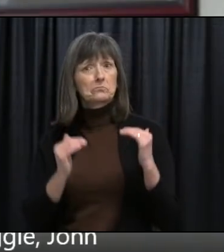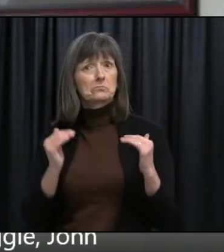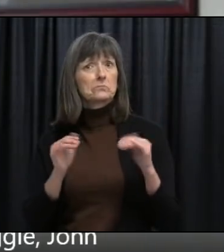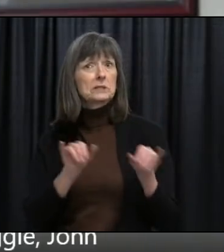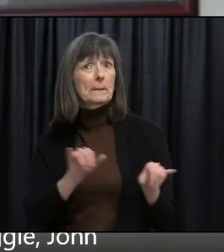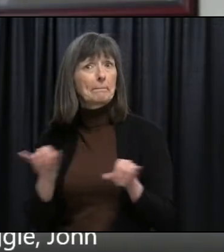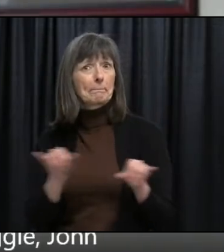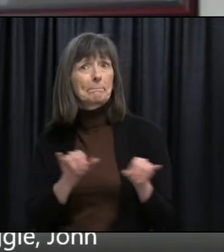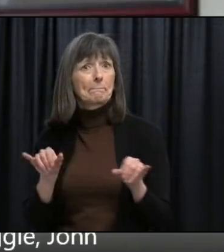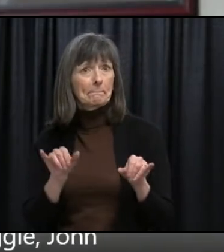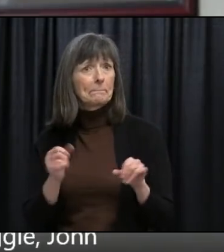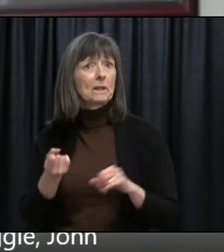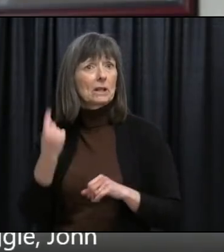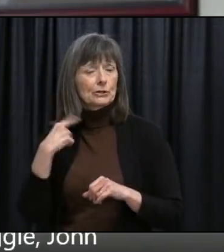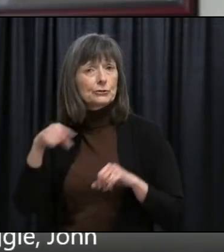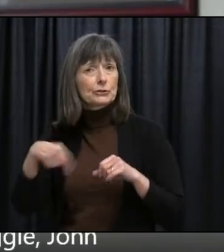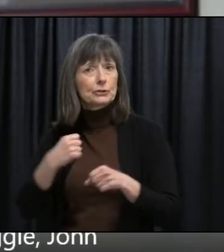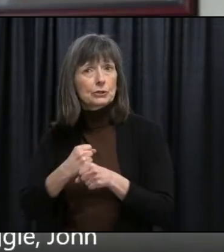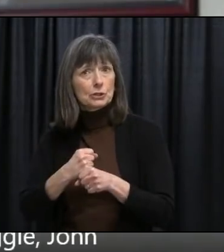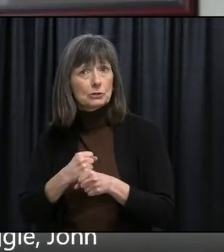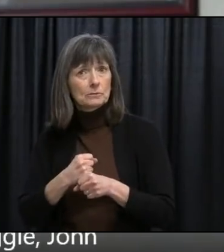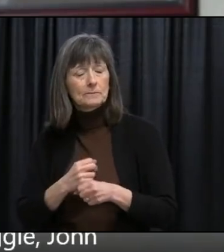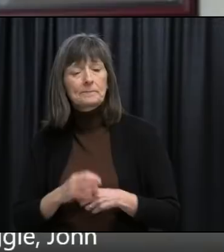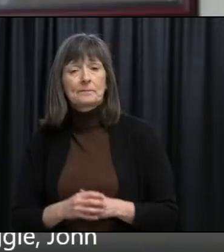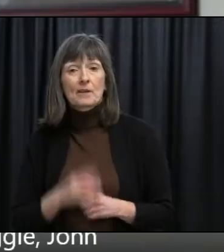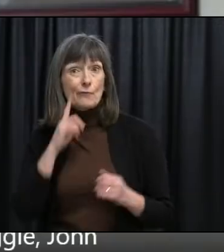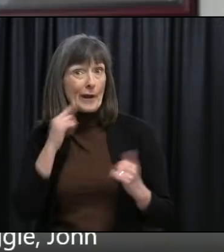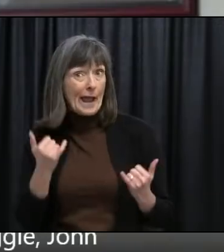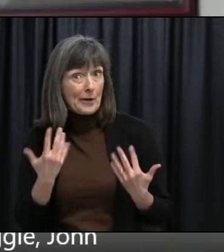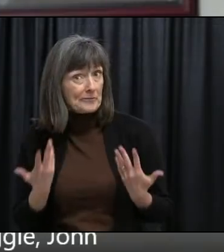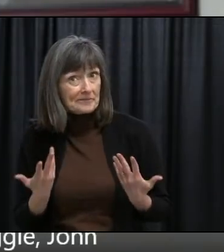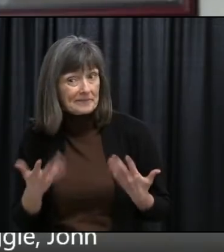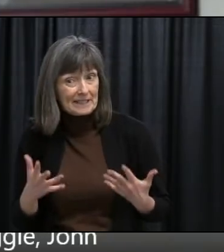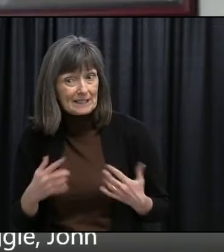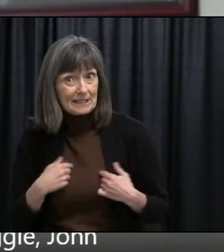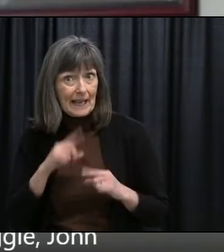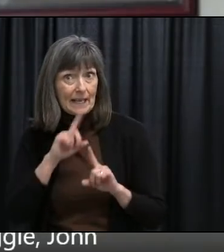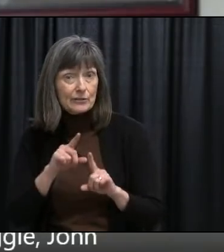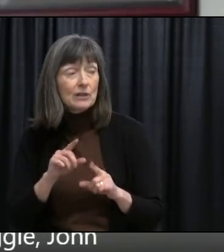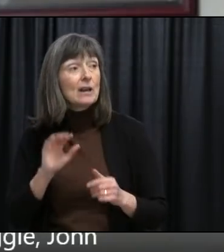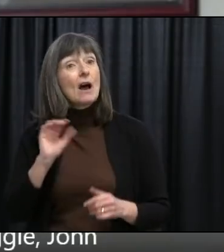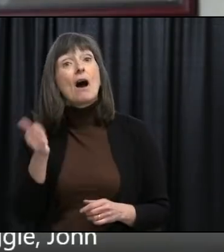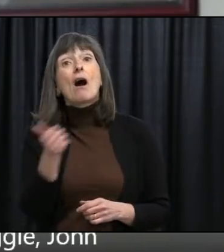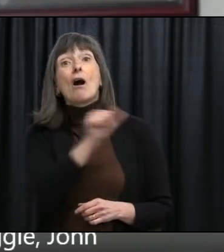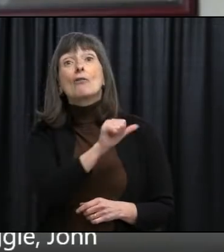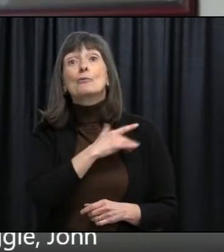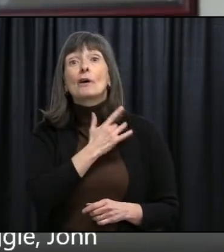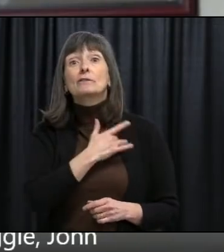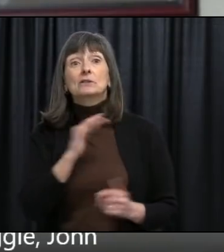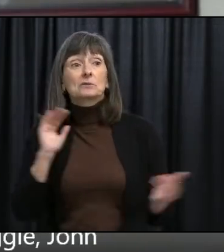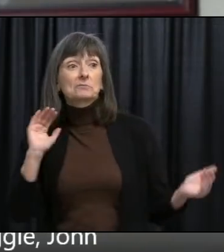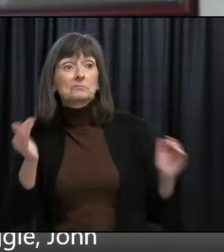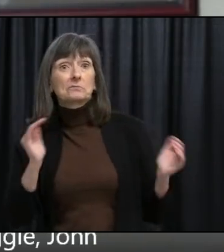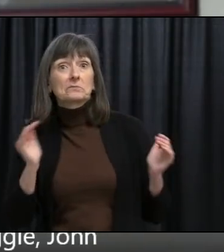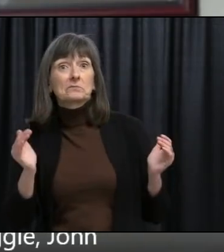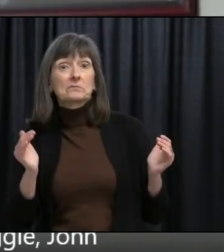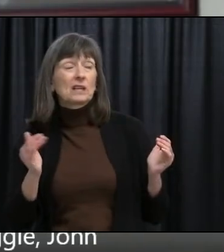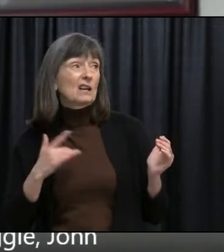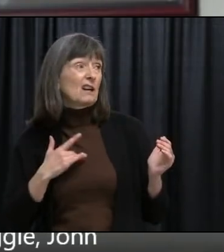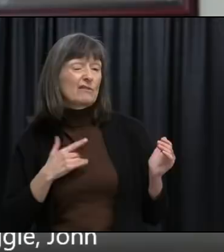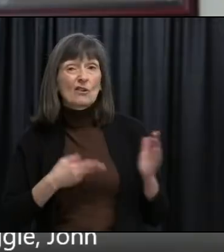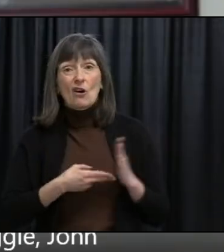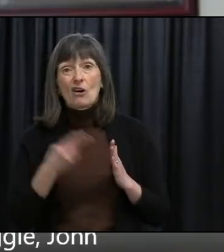that question. As to how we compare with other jurisdictions, really and honestly, I think we've all kind of taken the approach